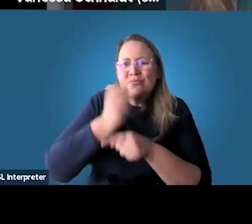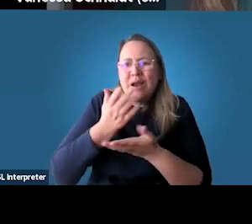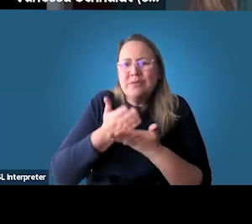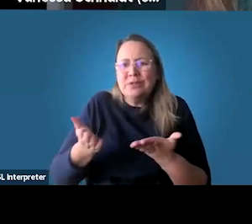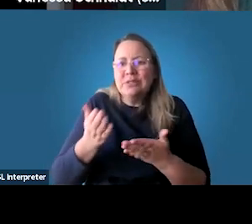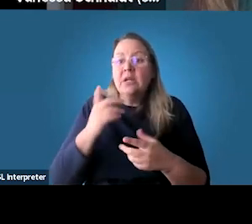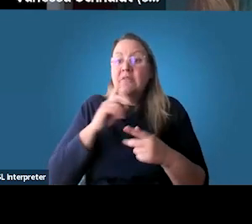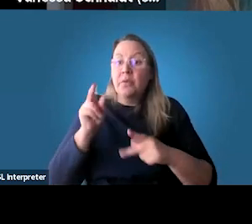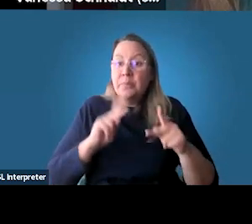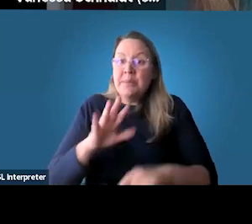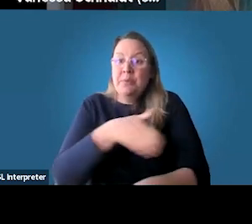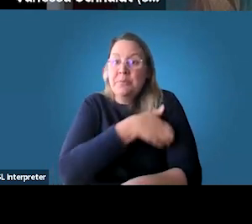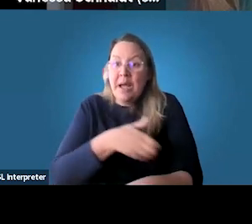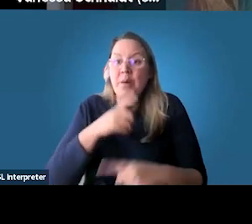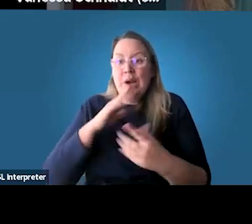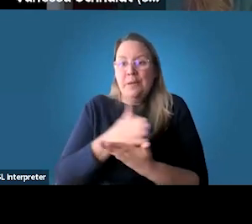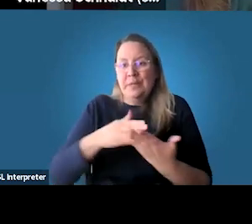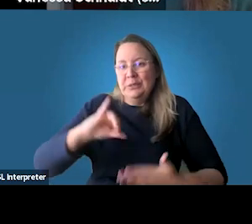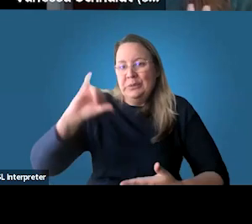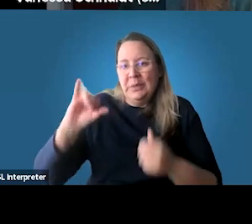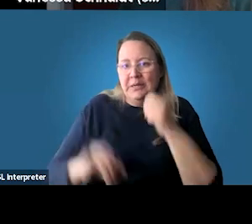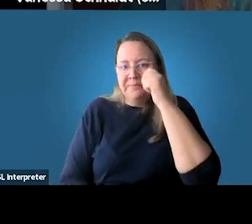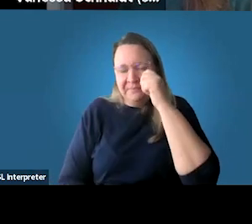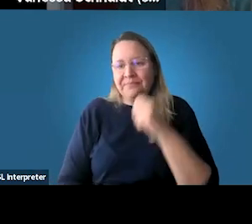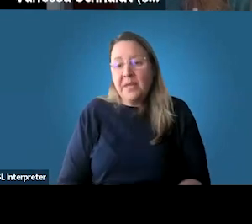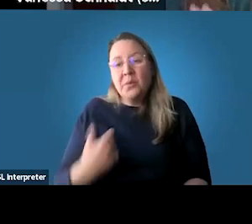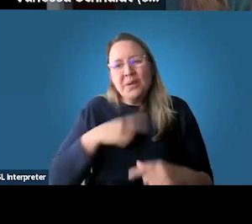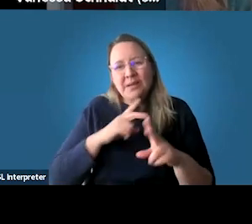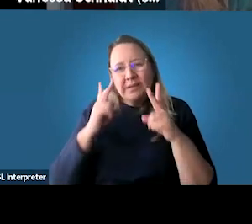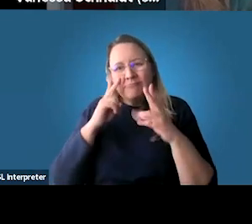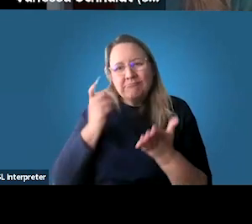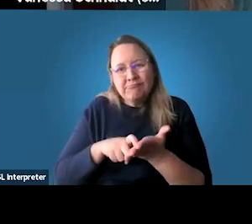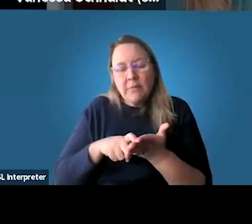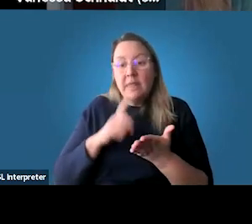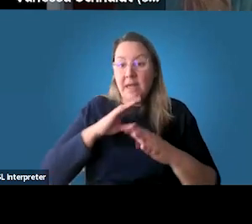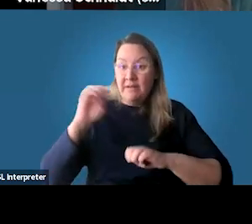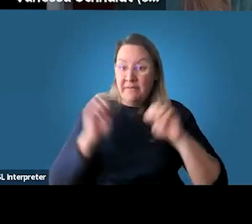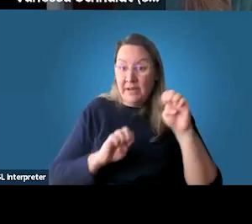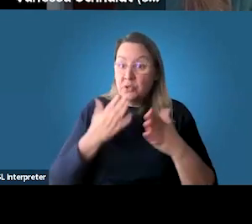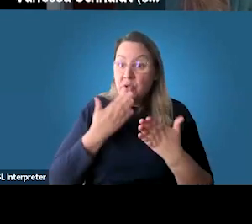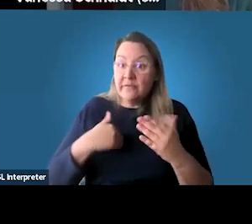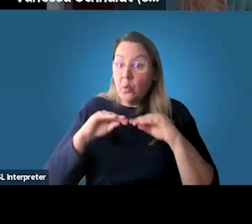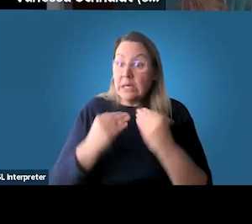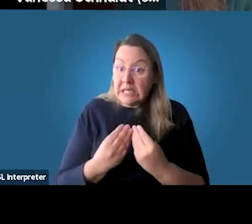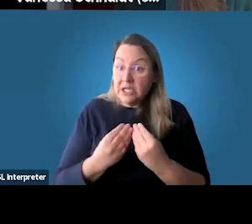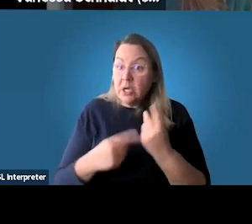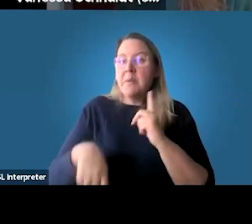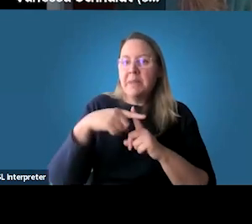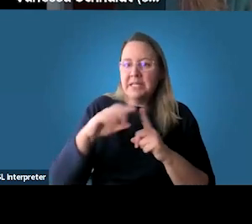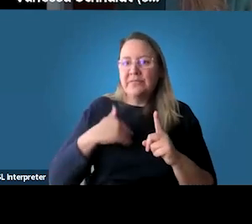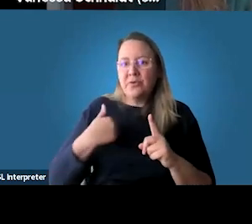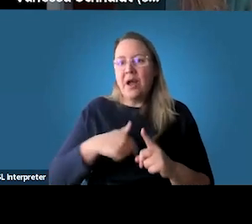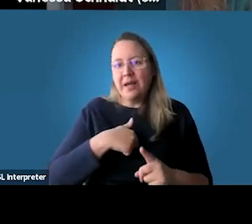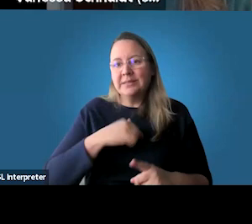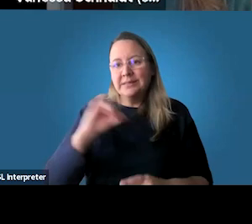terms of people power and budget. So we can see how evaluation is good for our organizations and for us